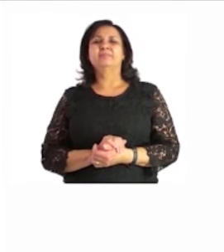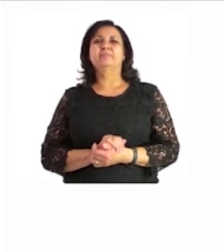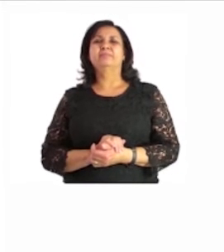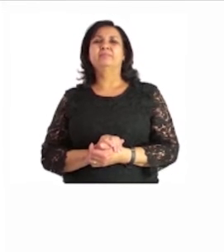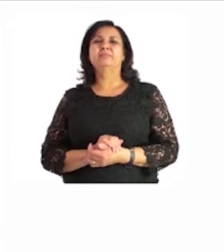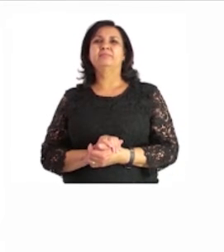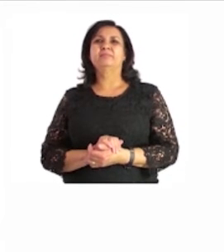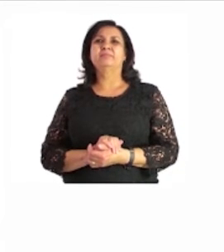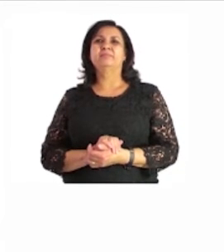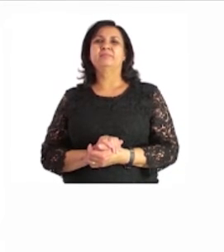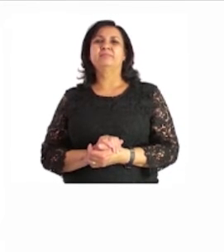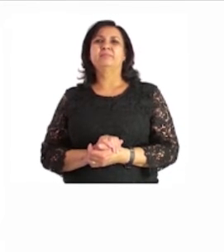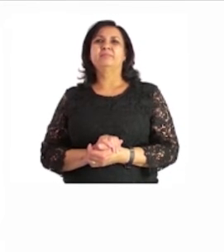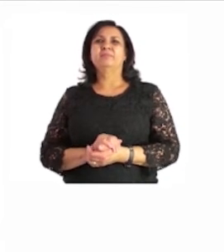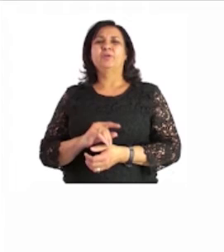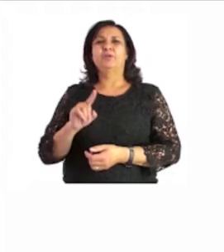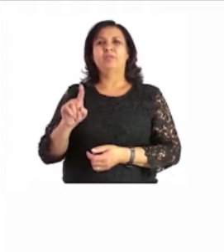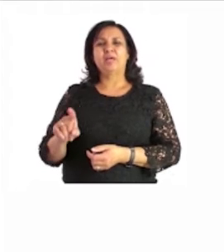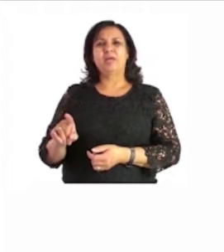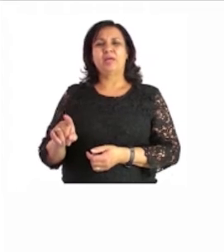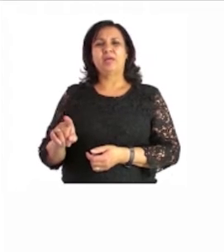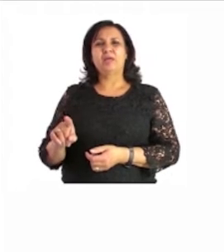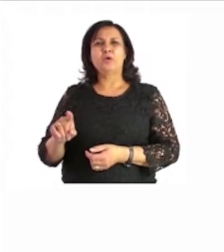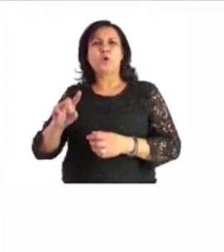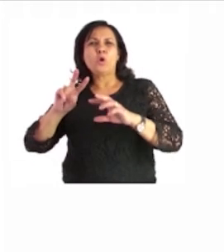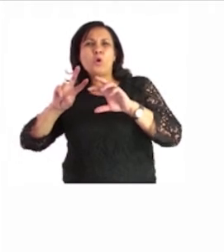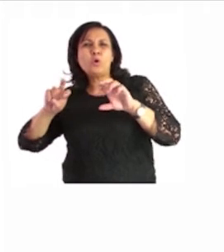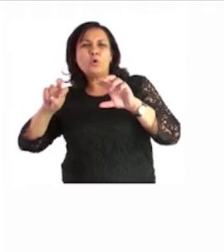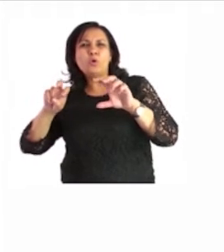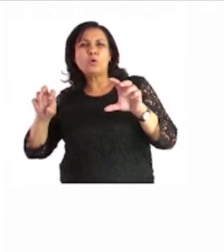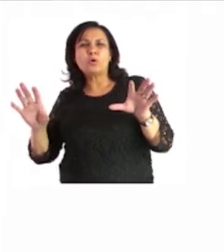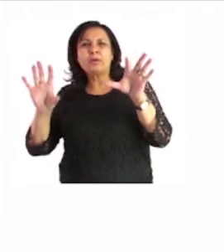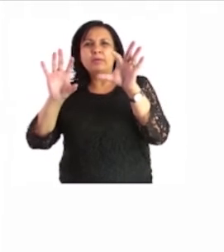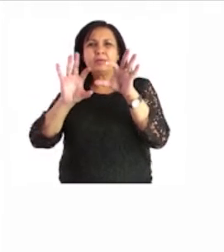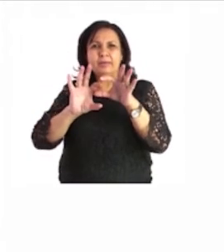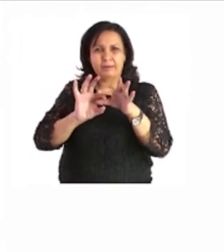On this page, we will find a match.